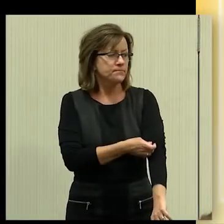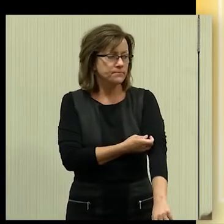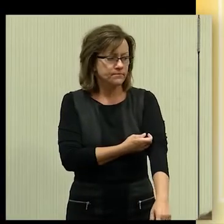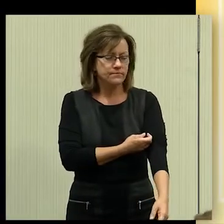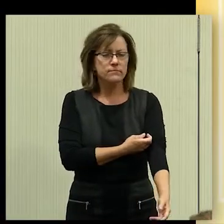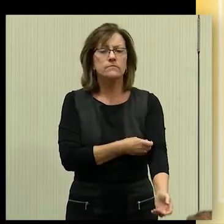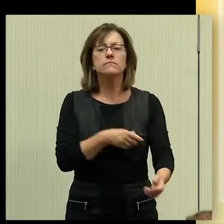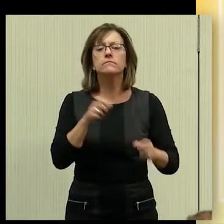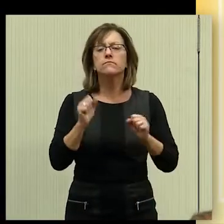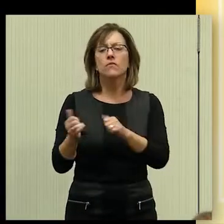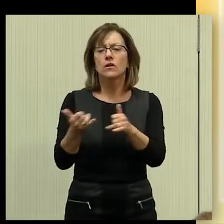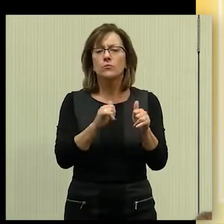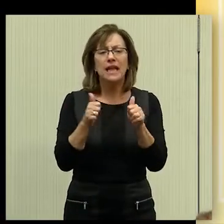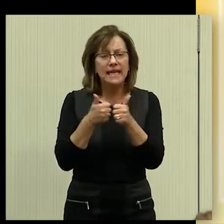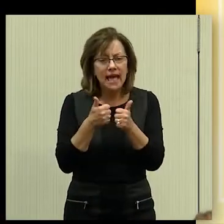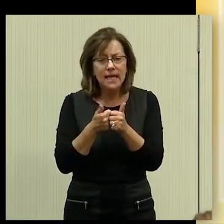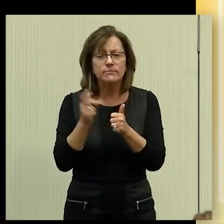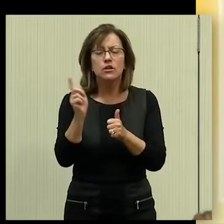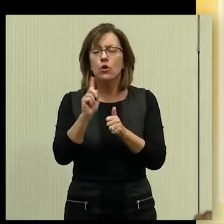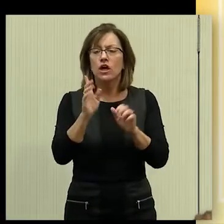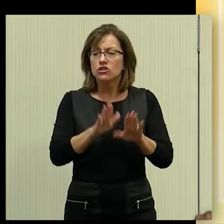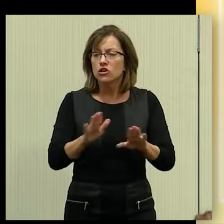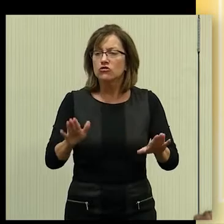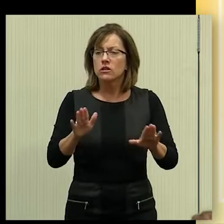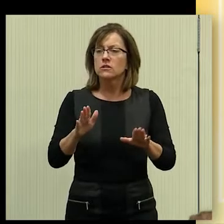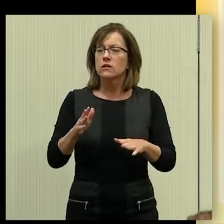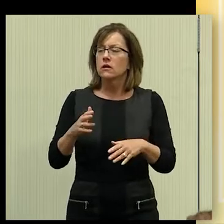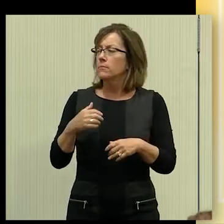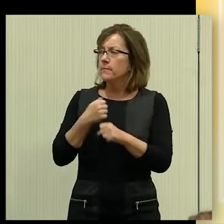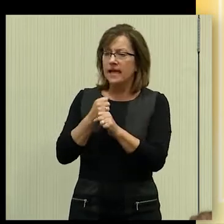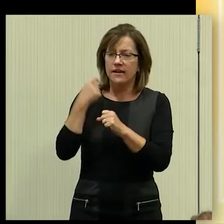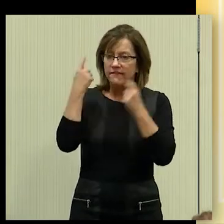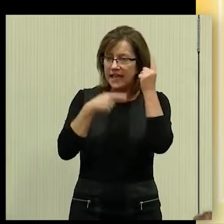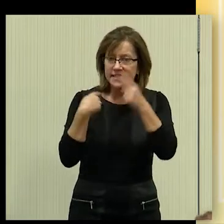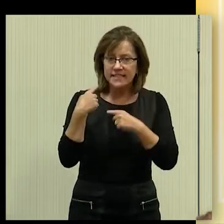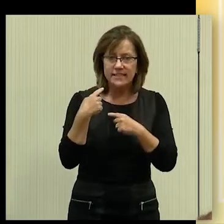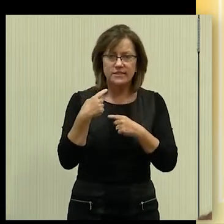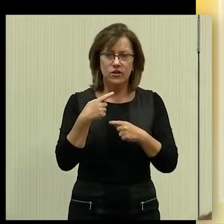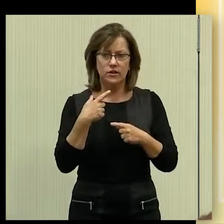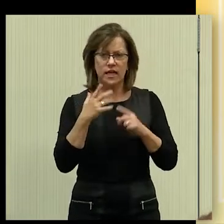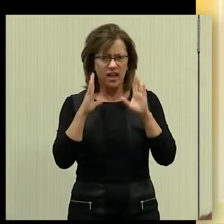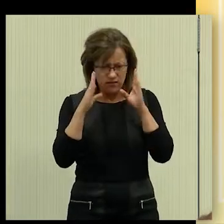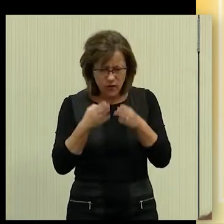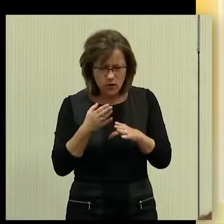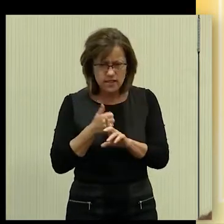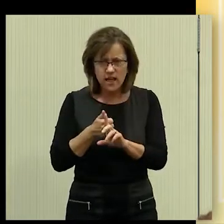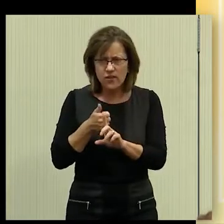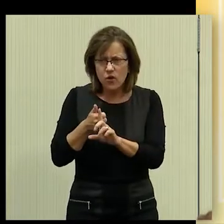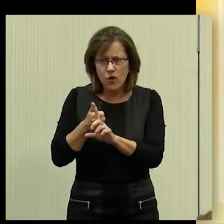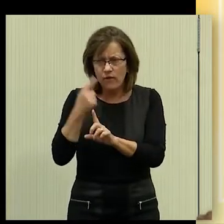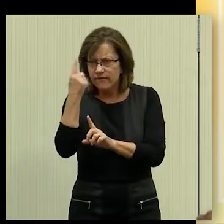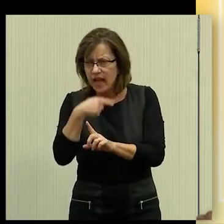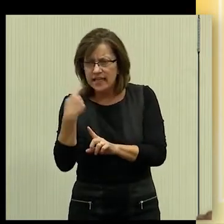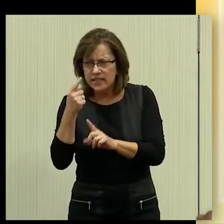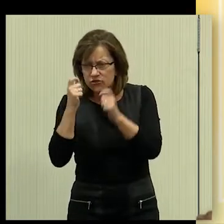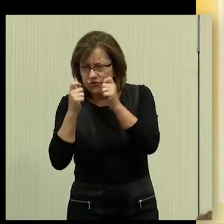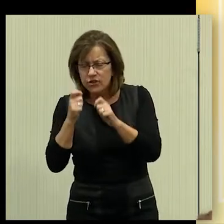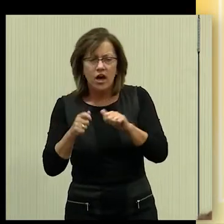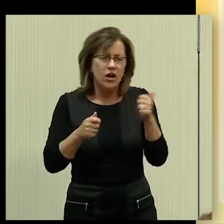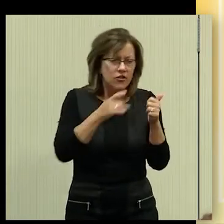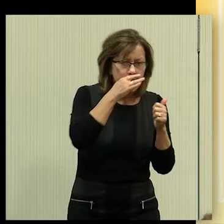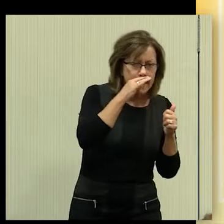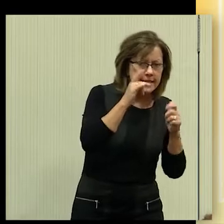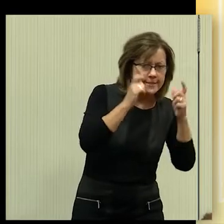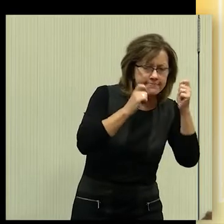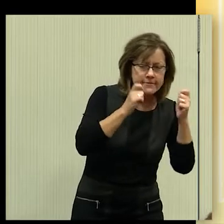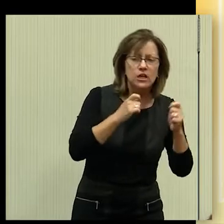body. You can play games where children make faces, so they start to cue in on their own face and other kids' faces. And we have some of these things on the website